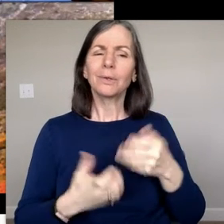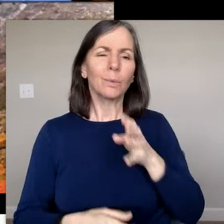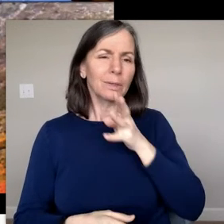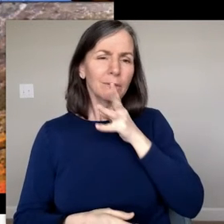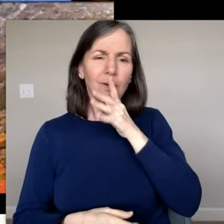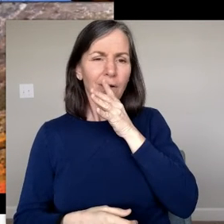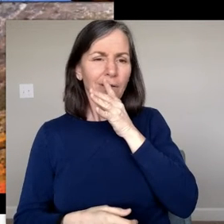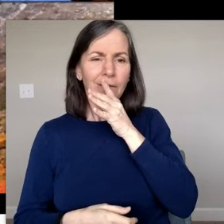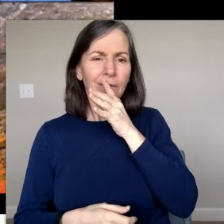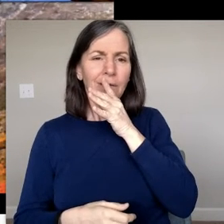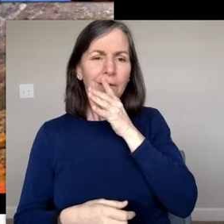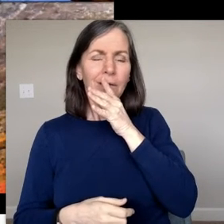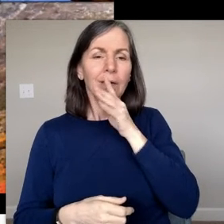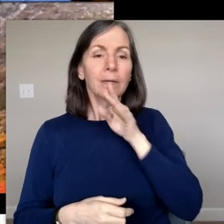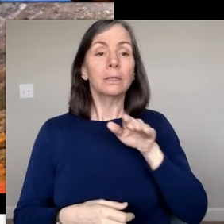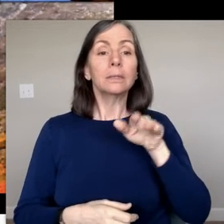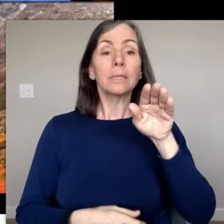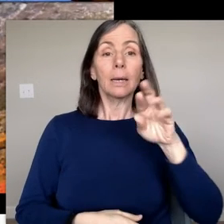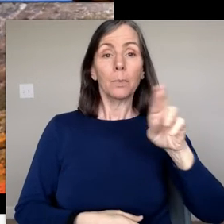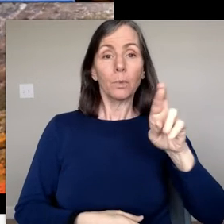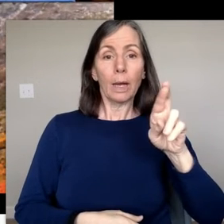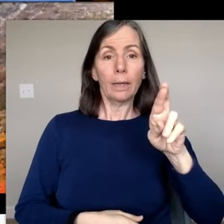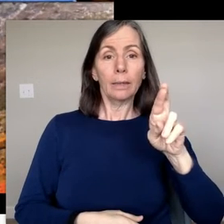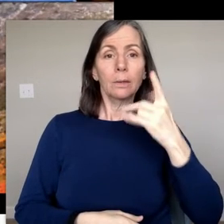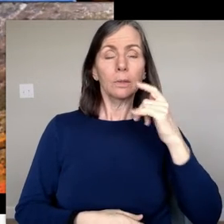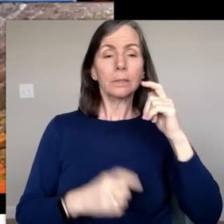right corner where it looks like a little speech bubble.